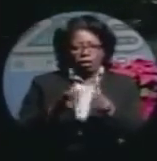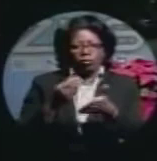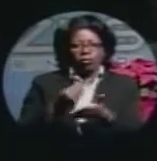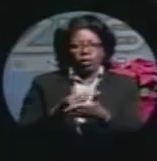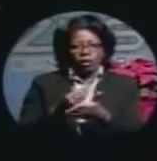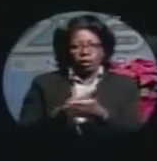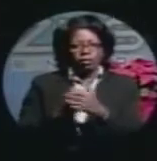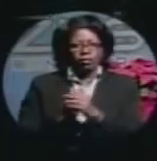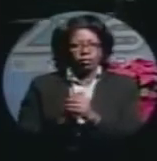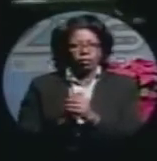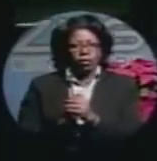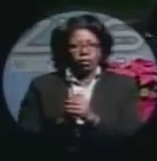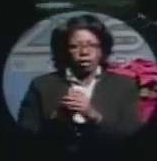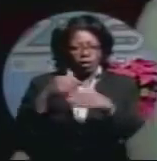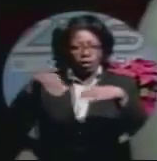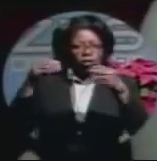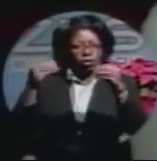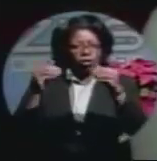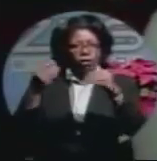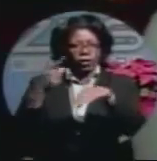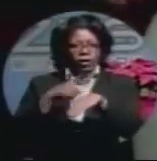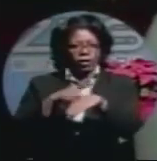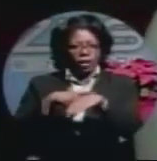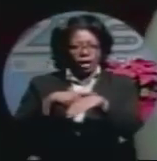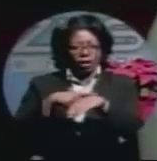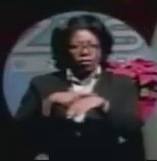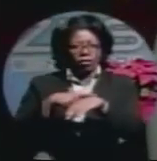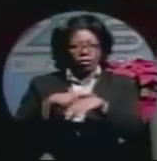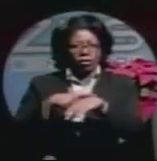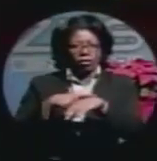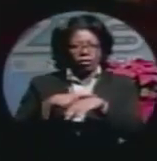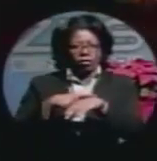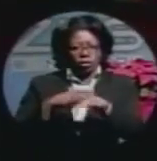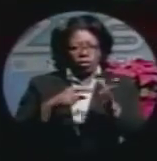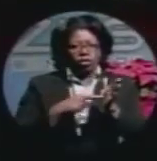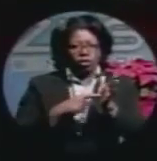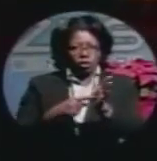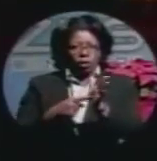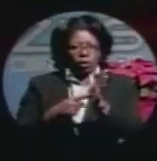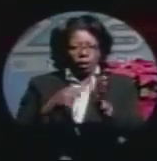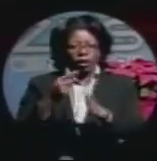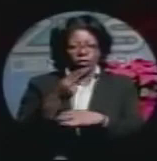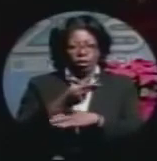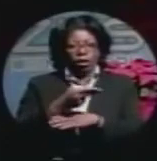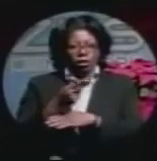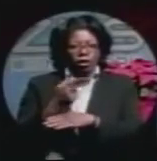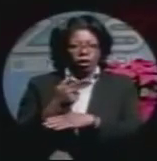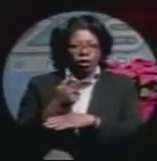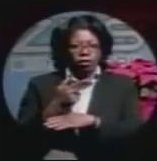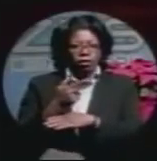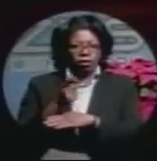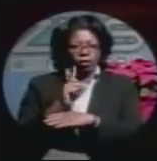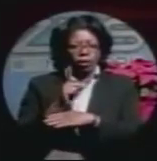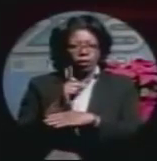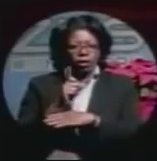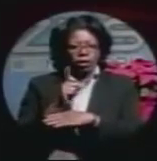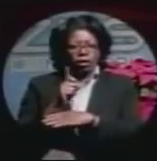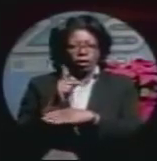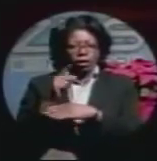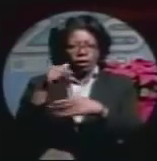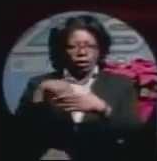who was inside the store at the time, produced his Bison shotgun, where he engaged both of